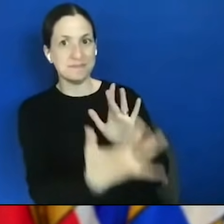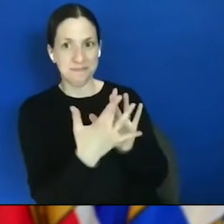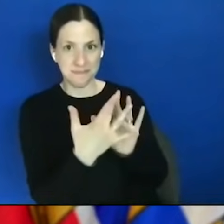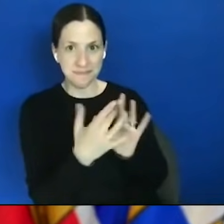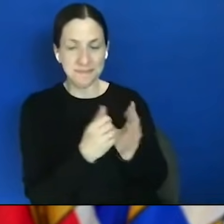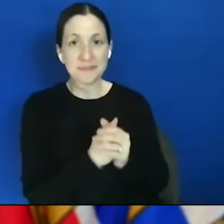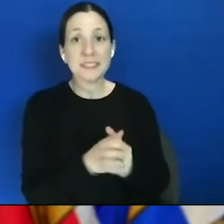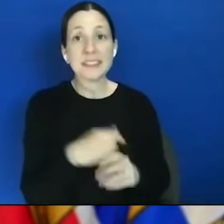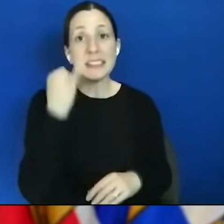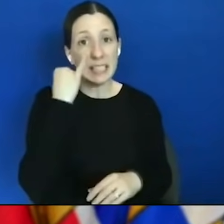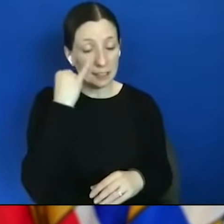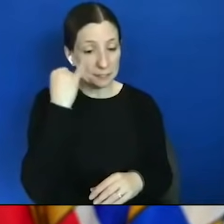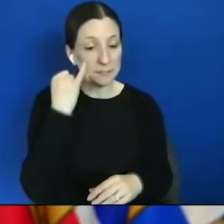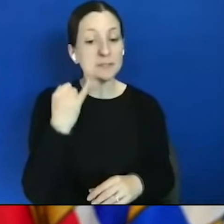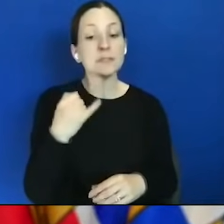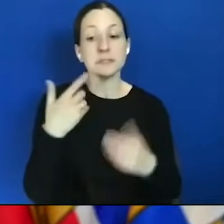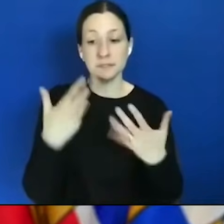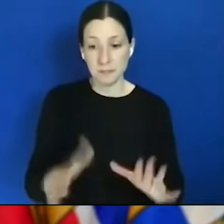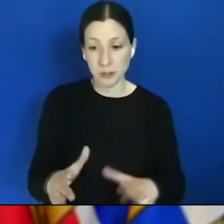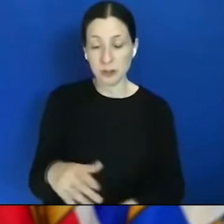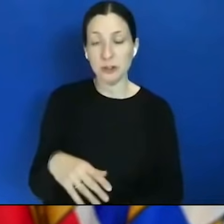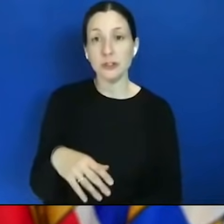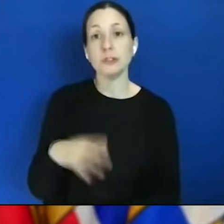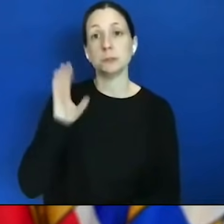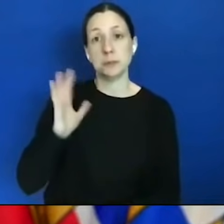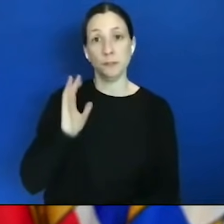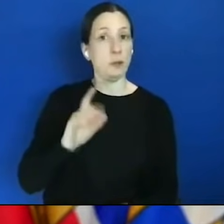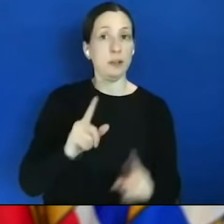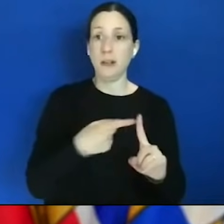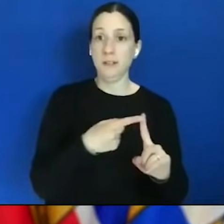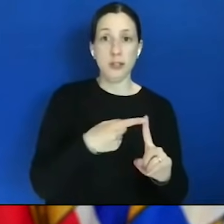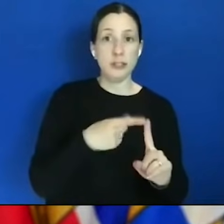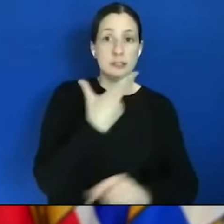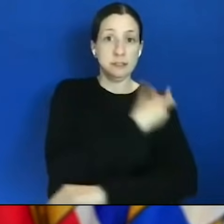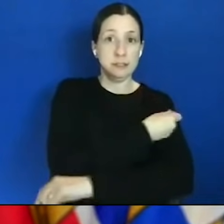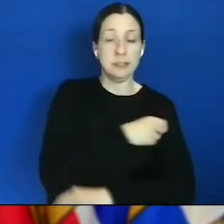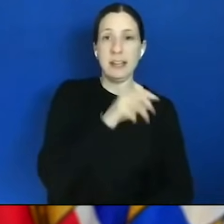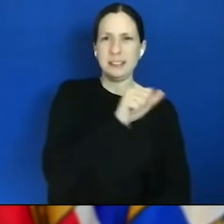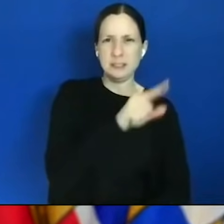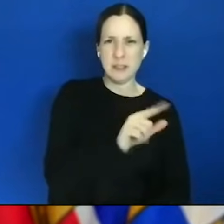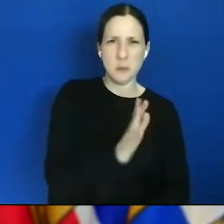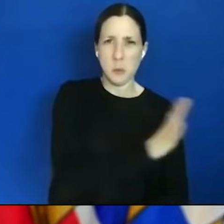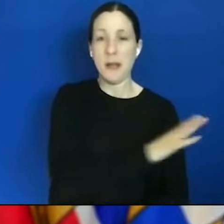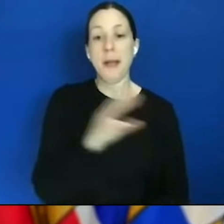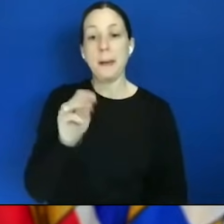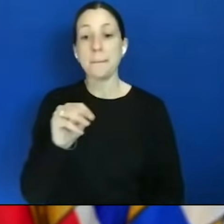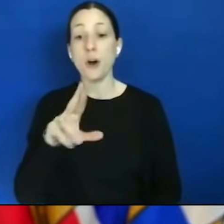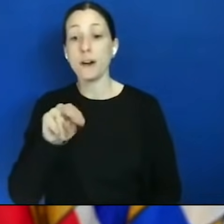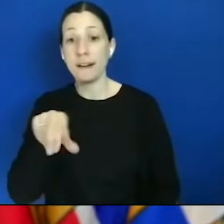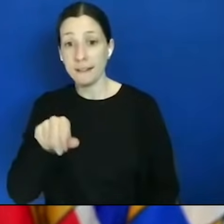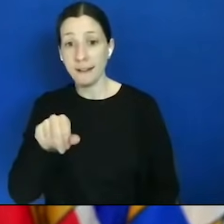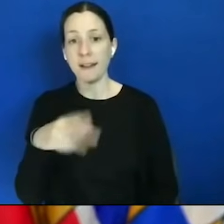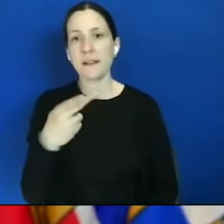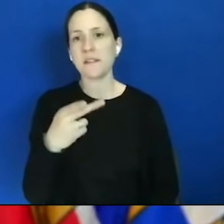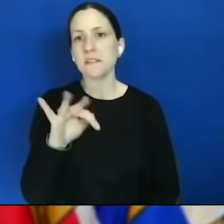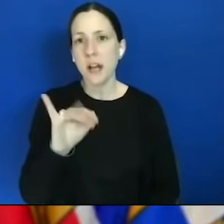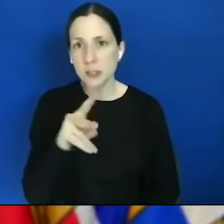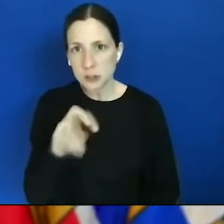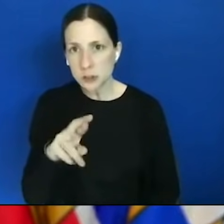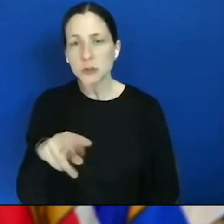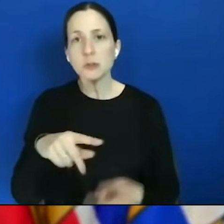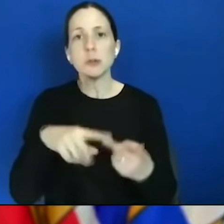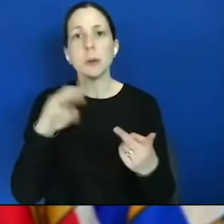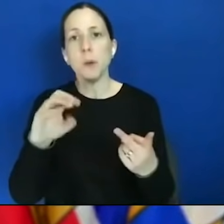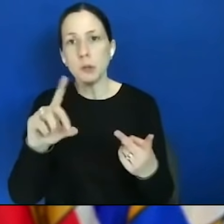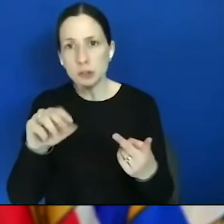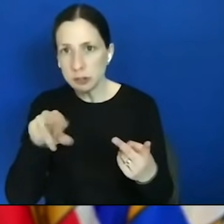you can use the booking invite for your second dose through the Immunize BC platform. So that is what